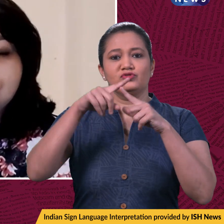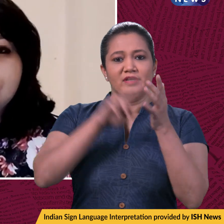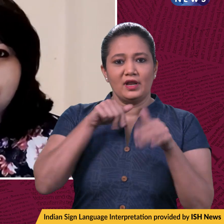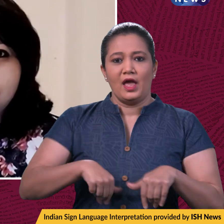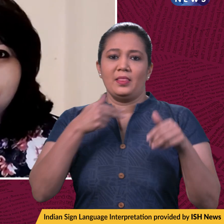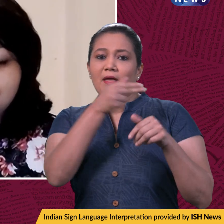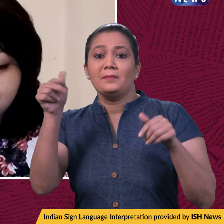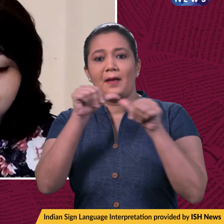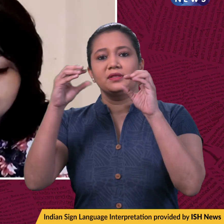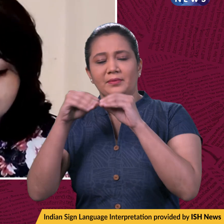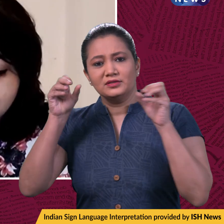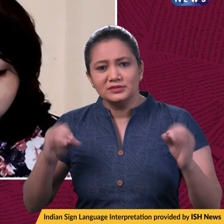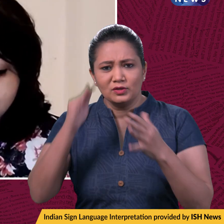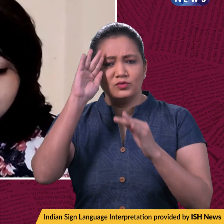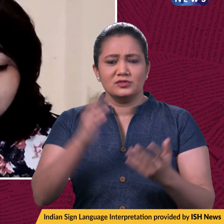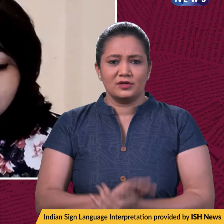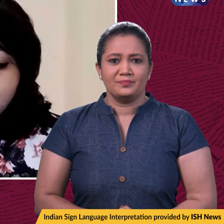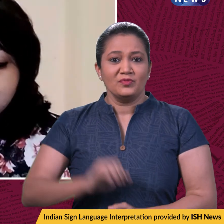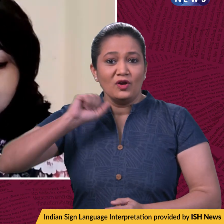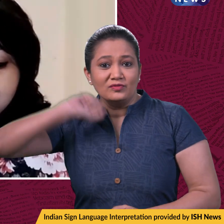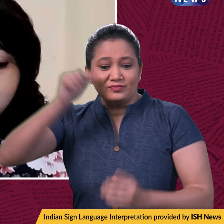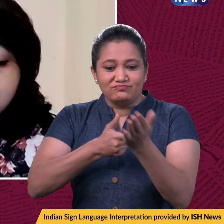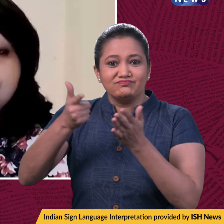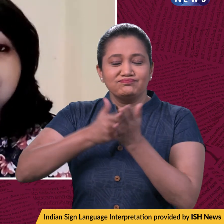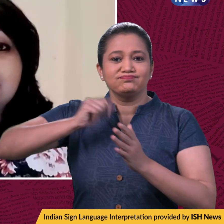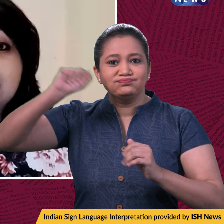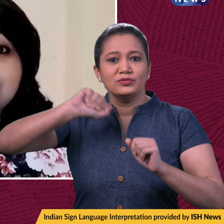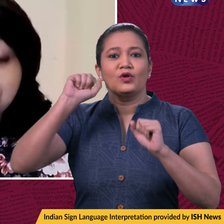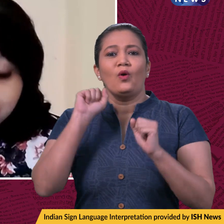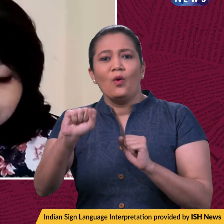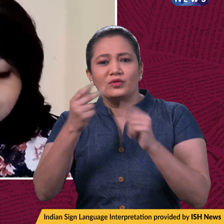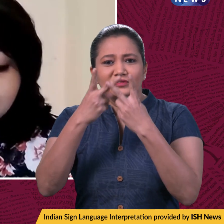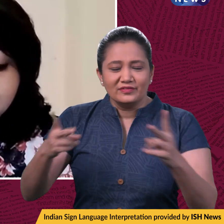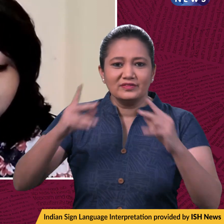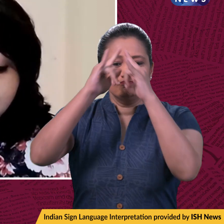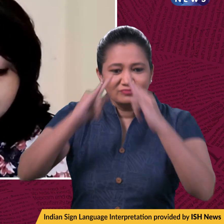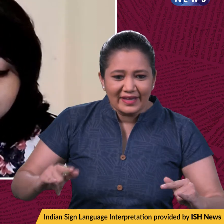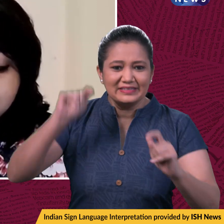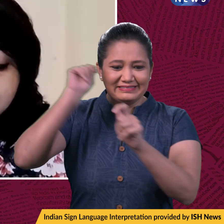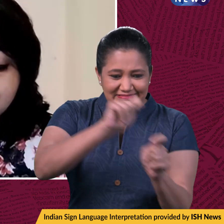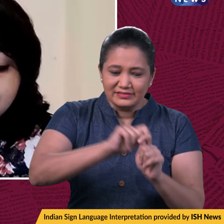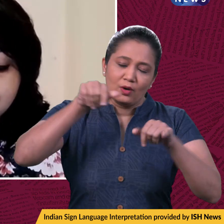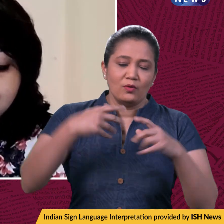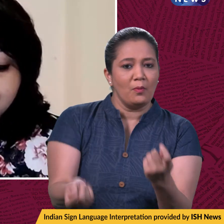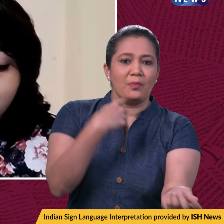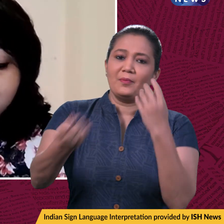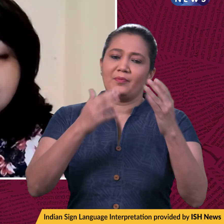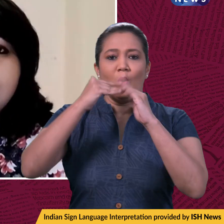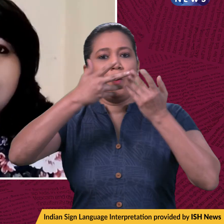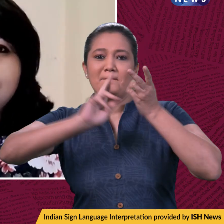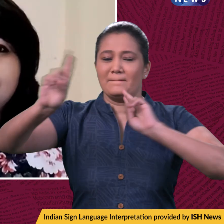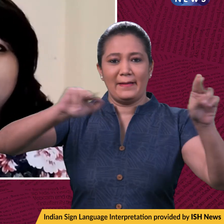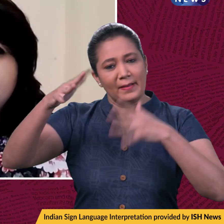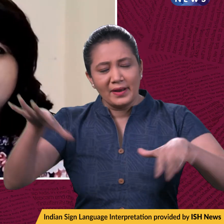watching Just the News. I'm Amata Balachandra. Let's get straight to it. Now, protesting farmers were seen dismantling their settlements and returning to their